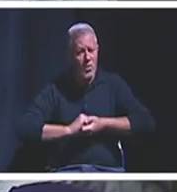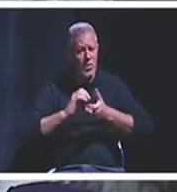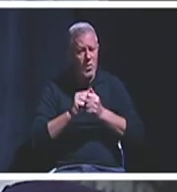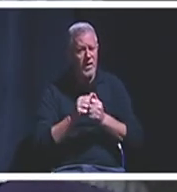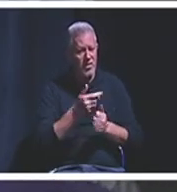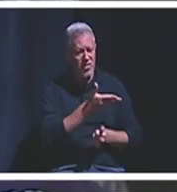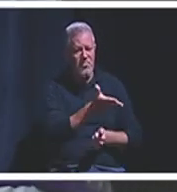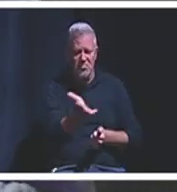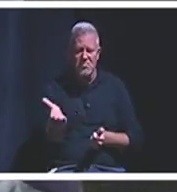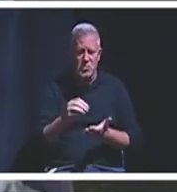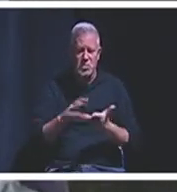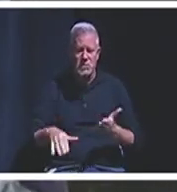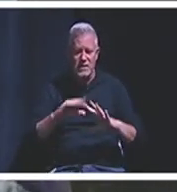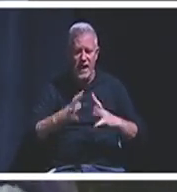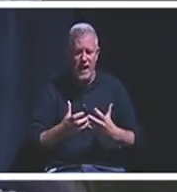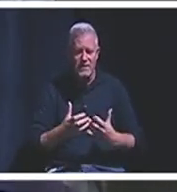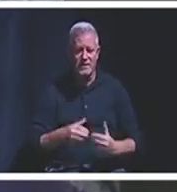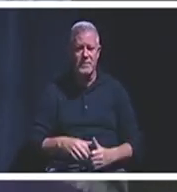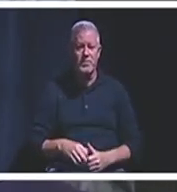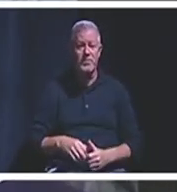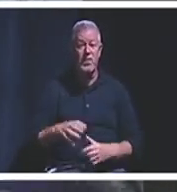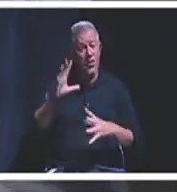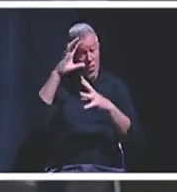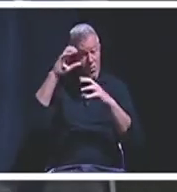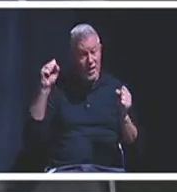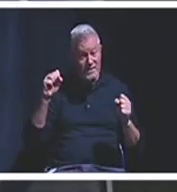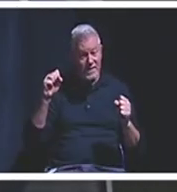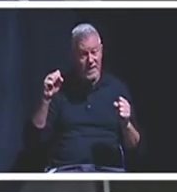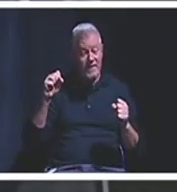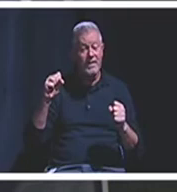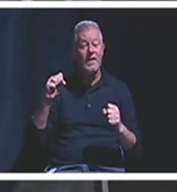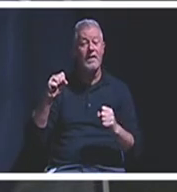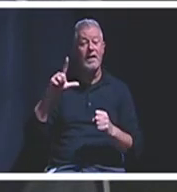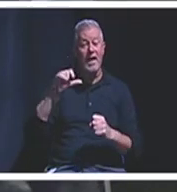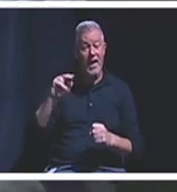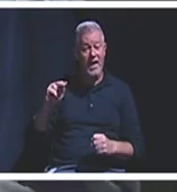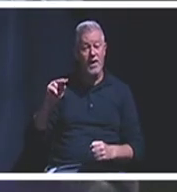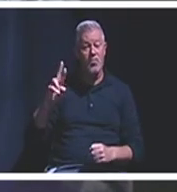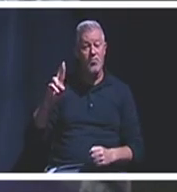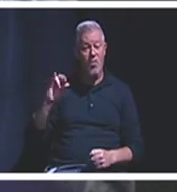class. SBA President Lynn Roman, Law Review